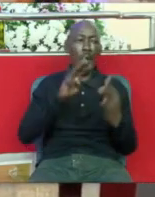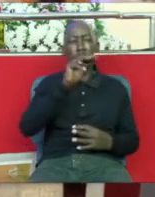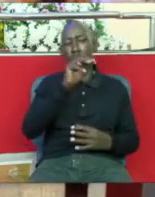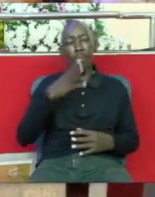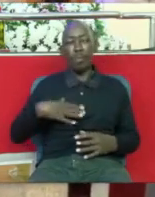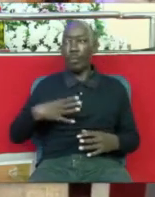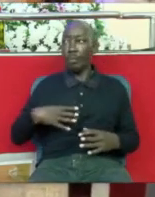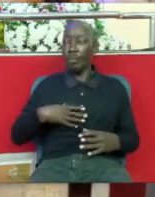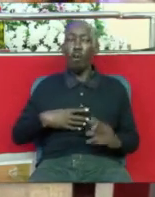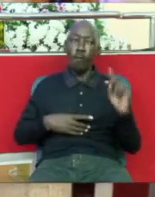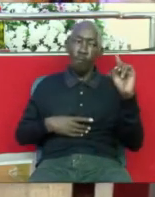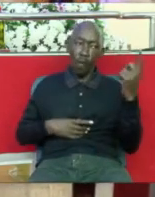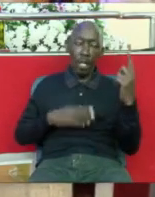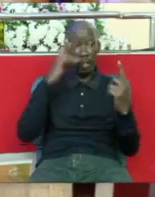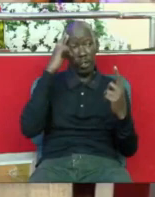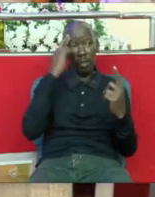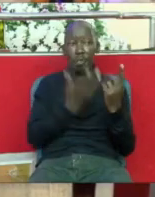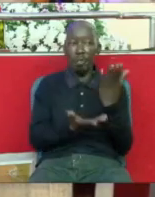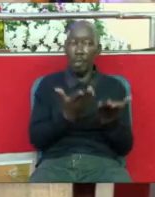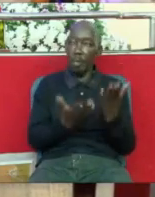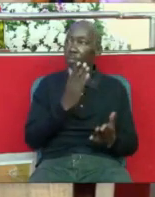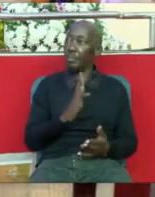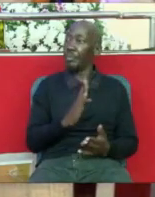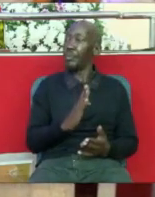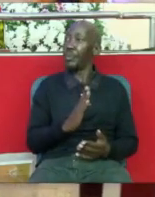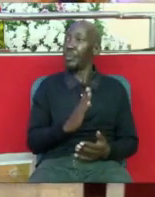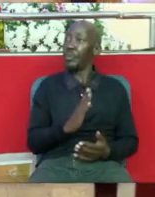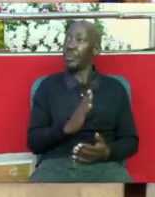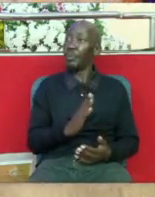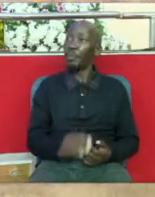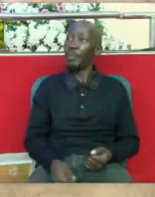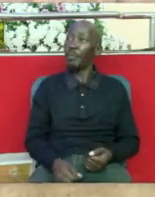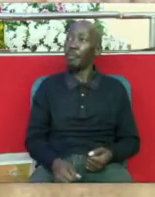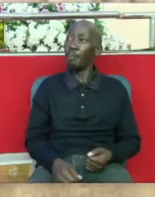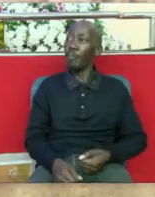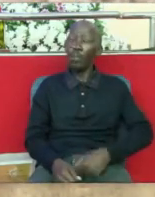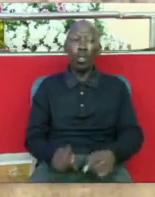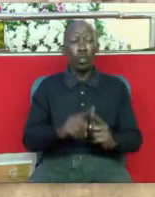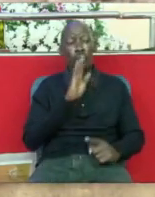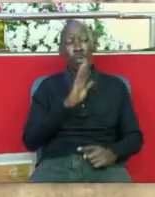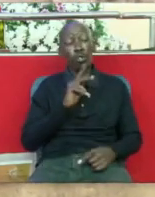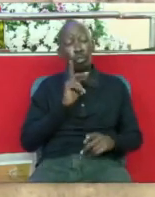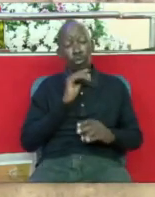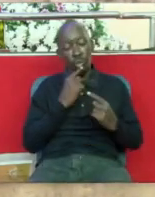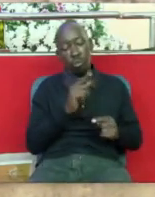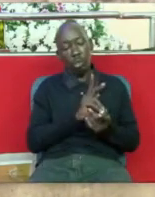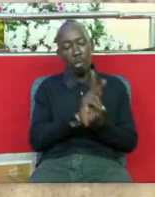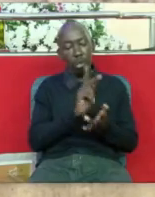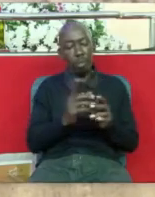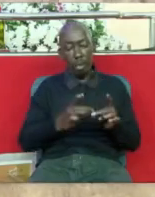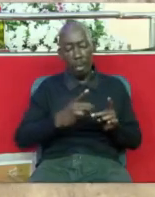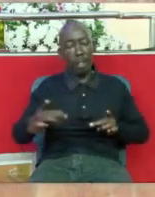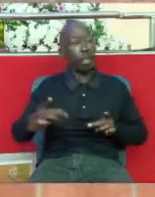hivi. So the first reason maybe. Na hivyo basi sababu ya kwanza. to be told to keep a distance waliambiwa